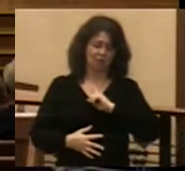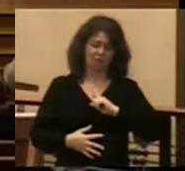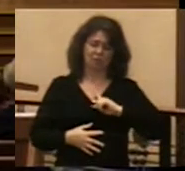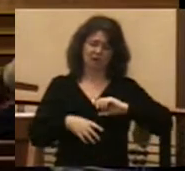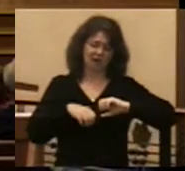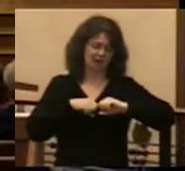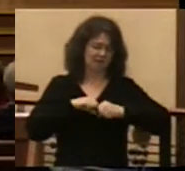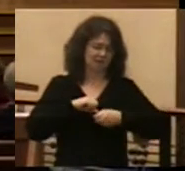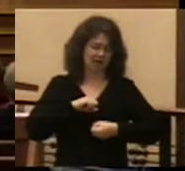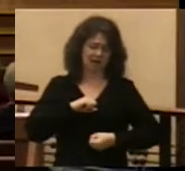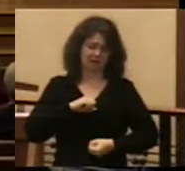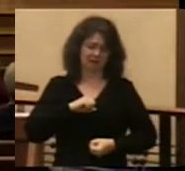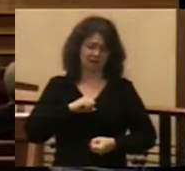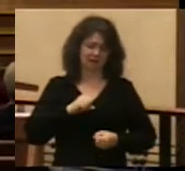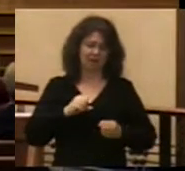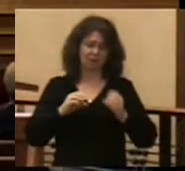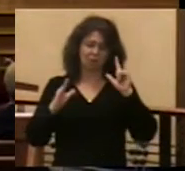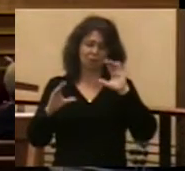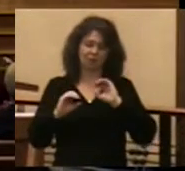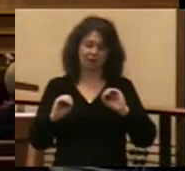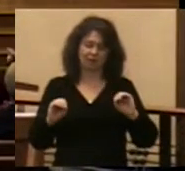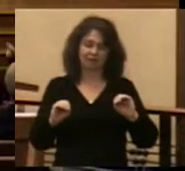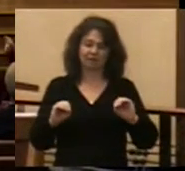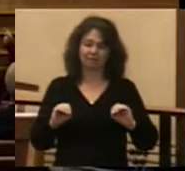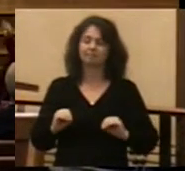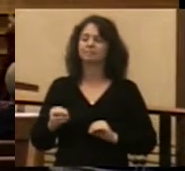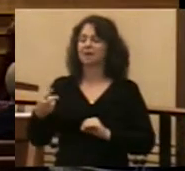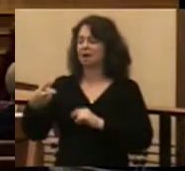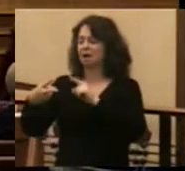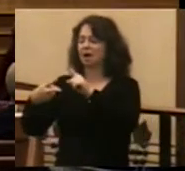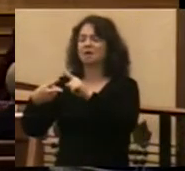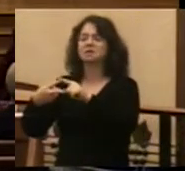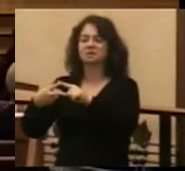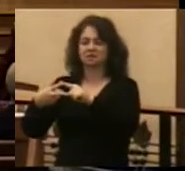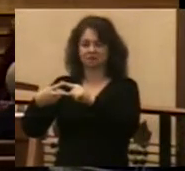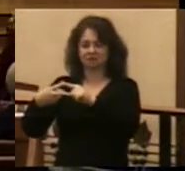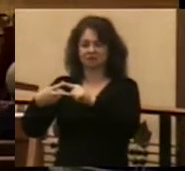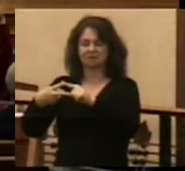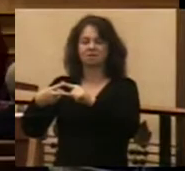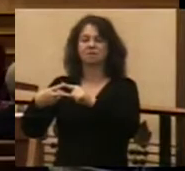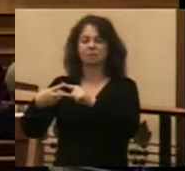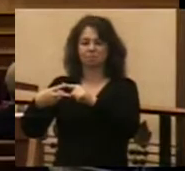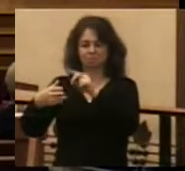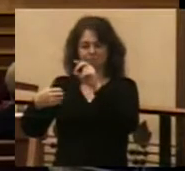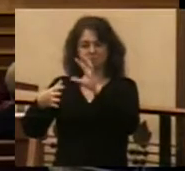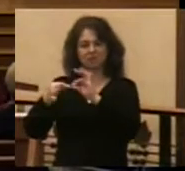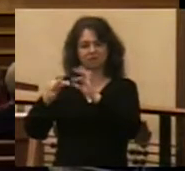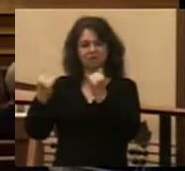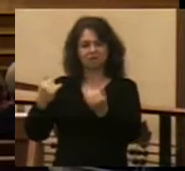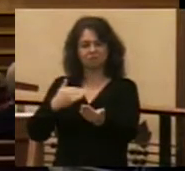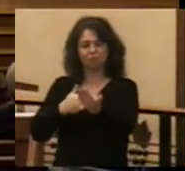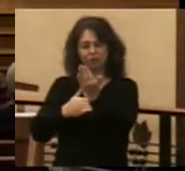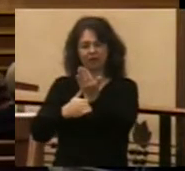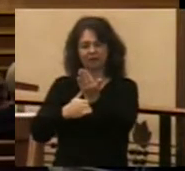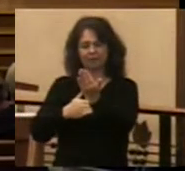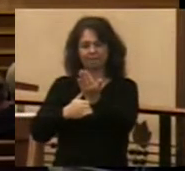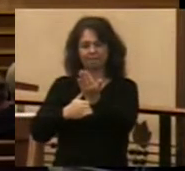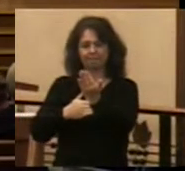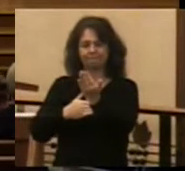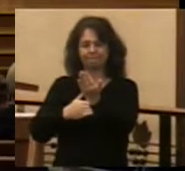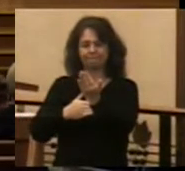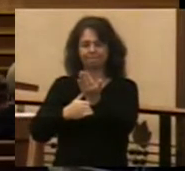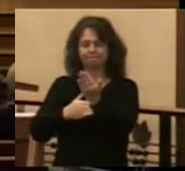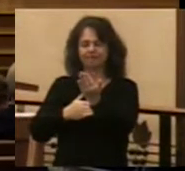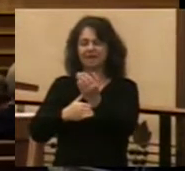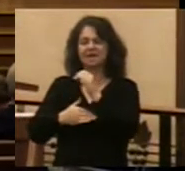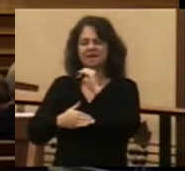hope. Isaiah's word this morning, Mark's gospel message to us today, does not eliminate the struggles you